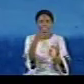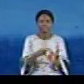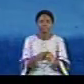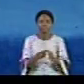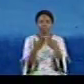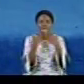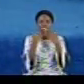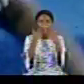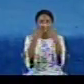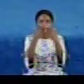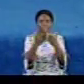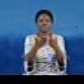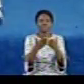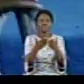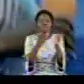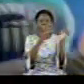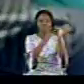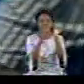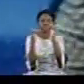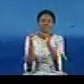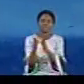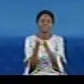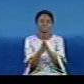Jesus. Hands